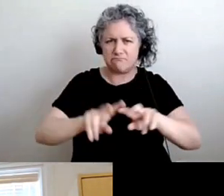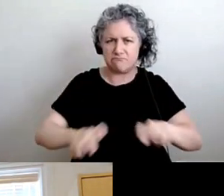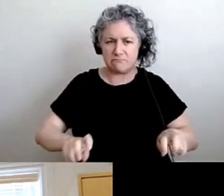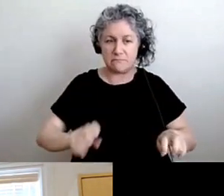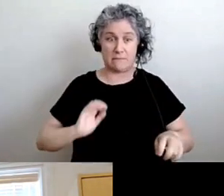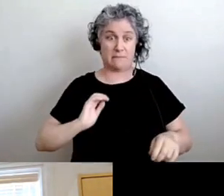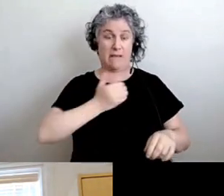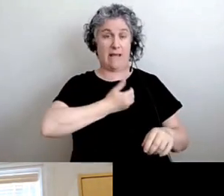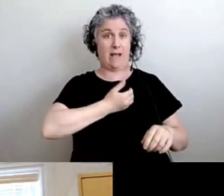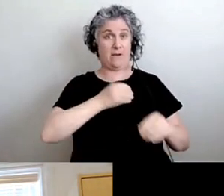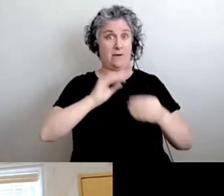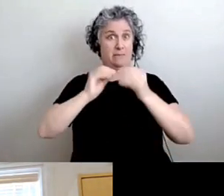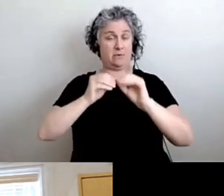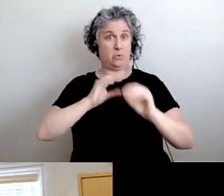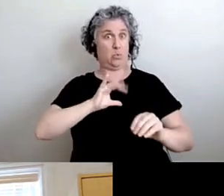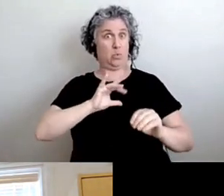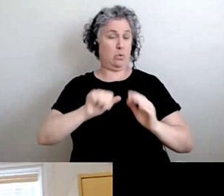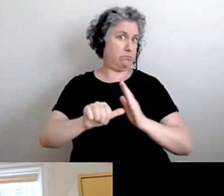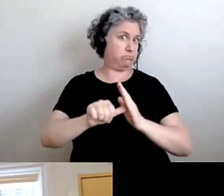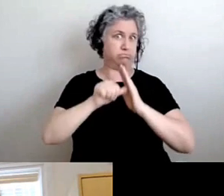impressive at this point, but if you're